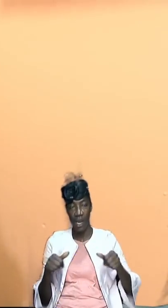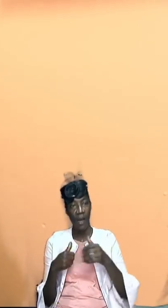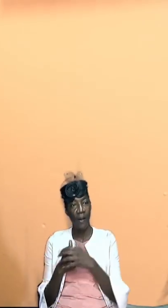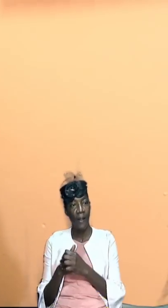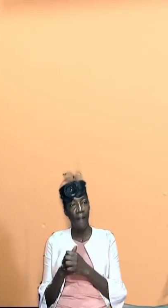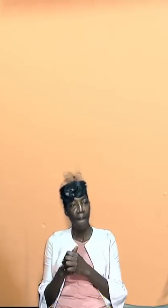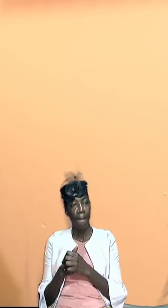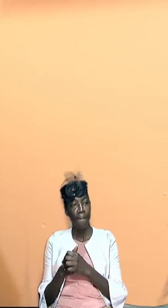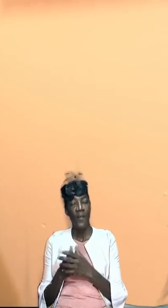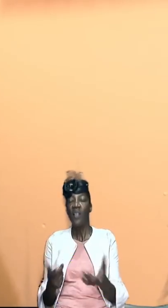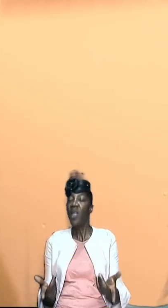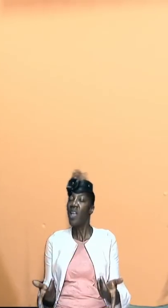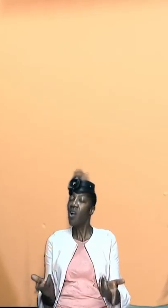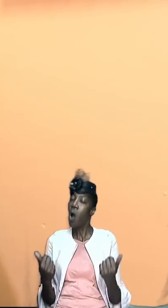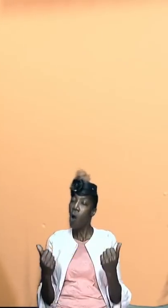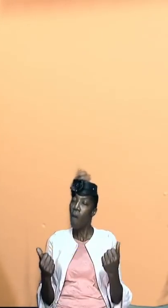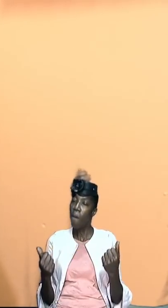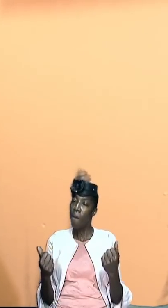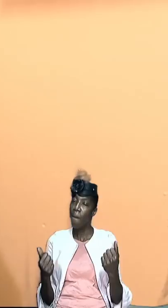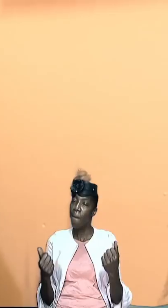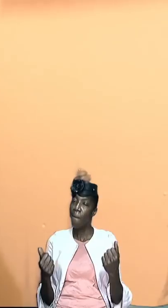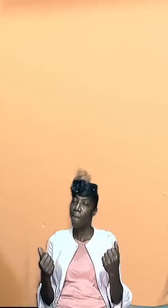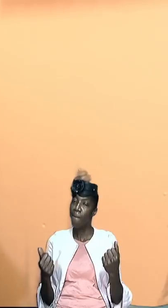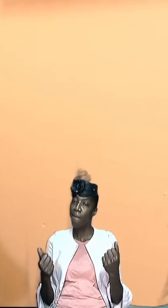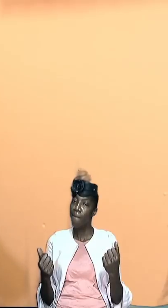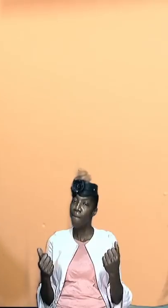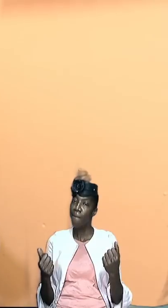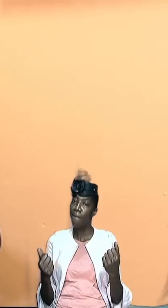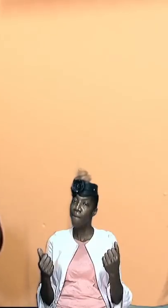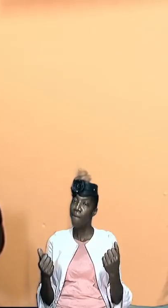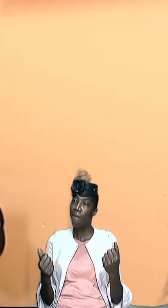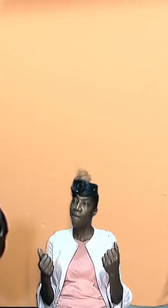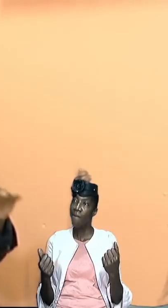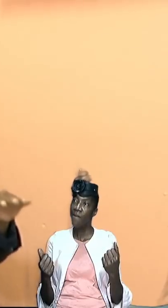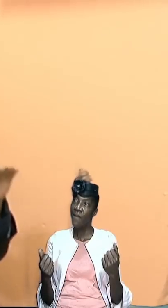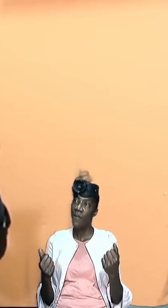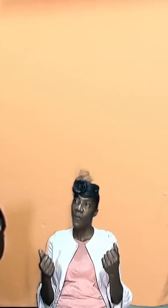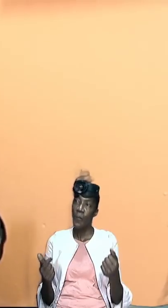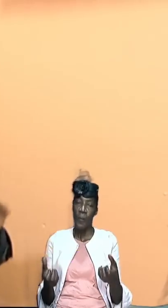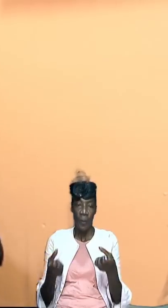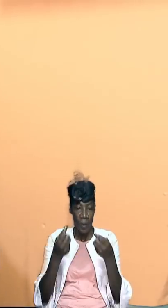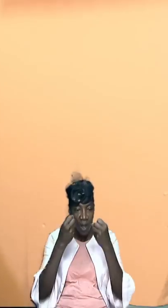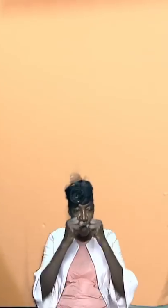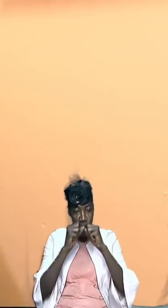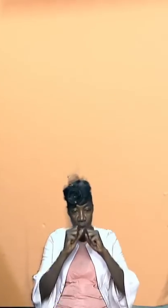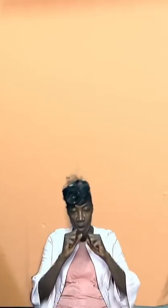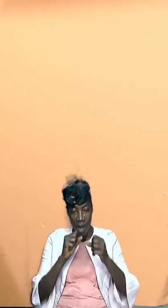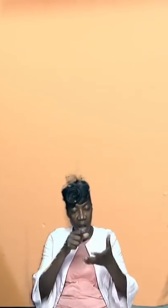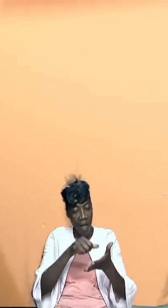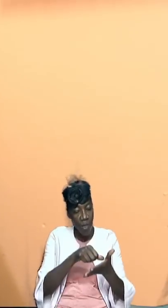They have come about and have right across the board